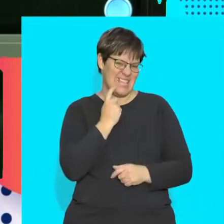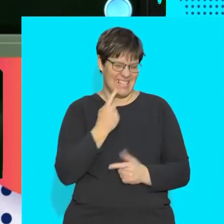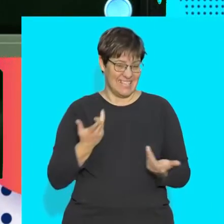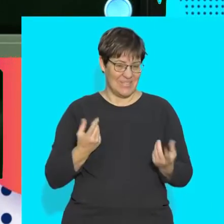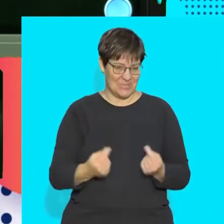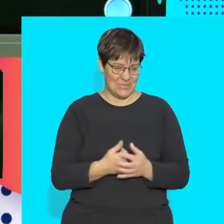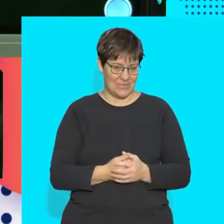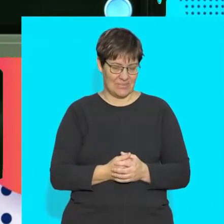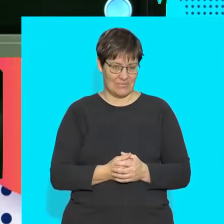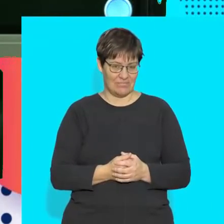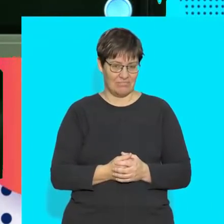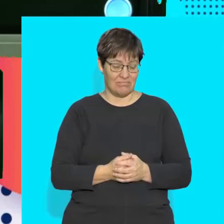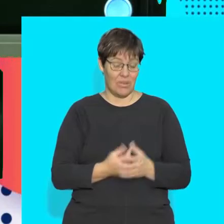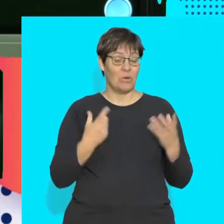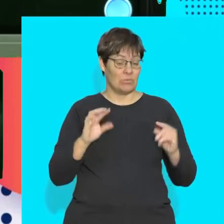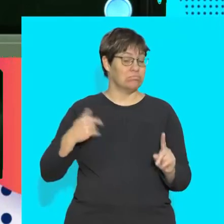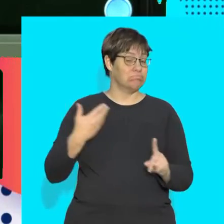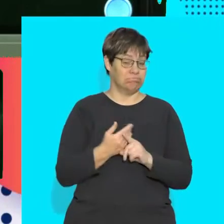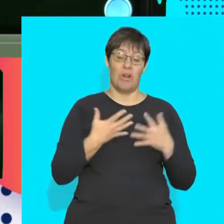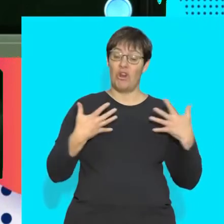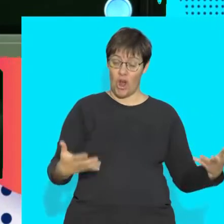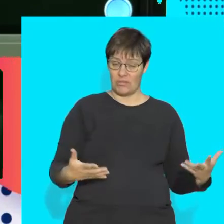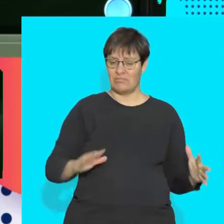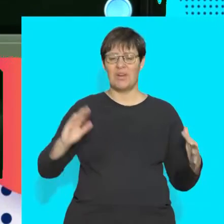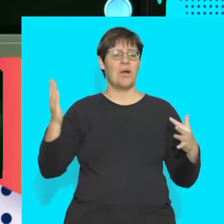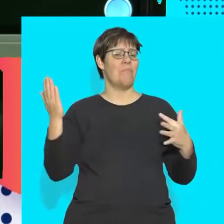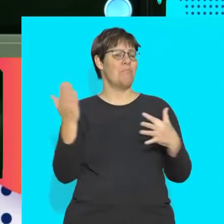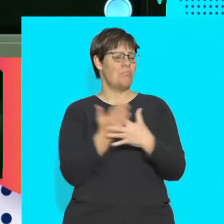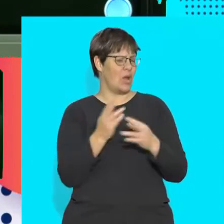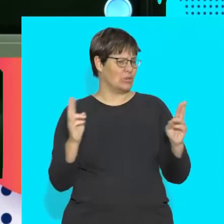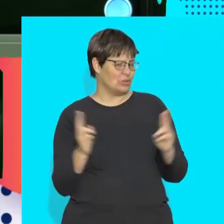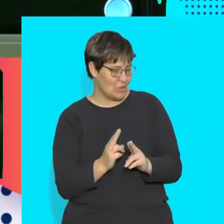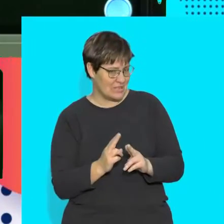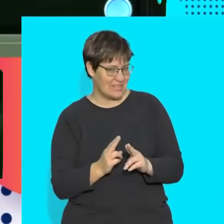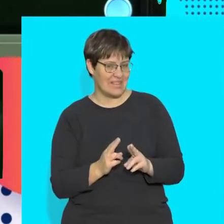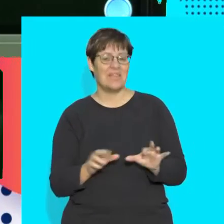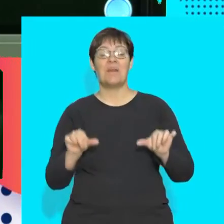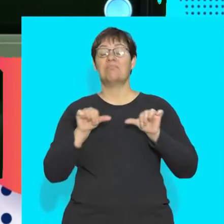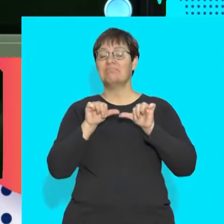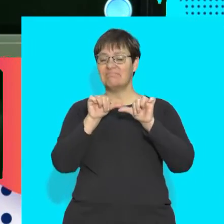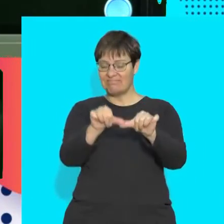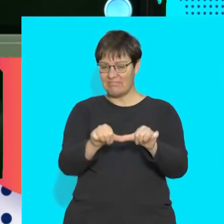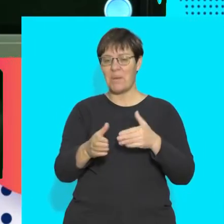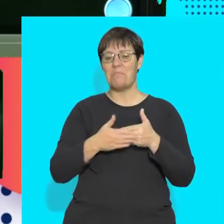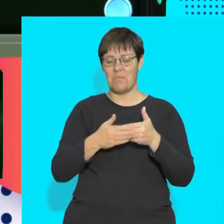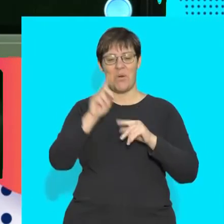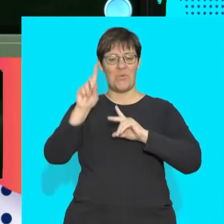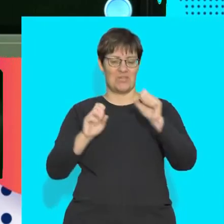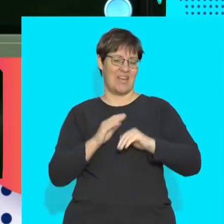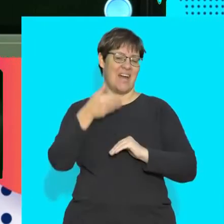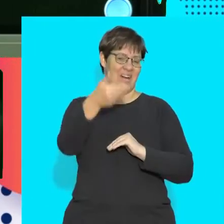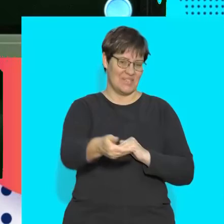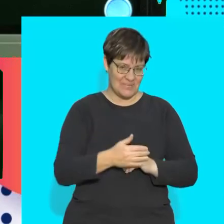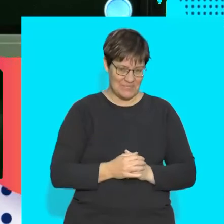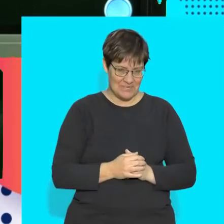us. We've done a lot so far, so we're going to take a short break, and then we'll carry on with some more questions in a couple